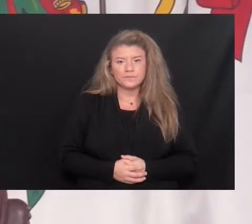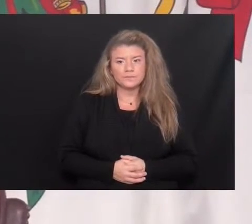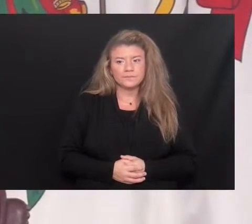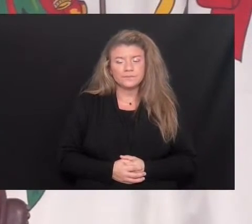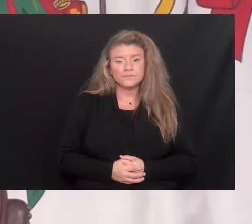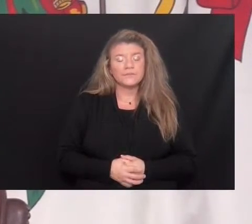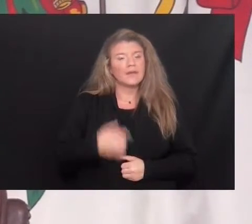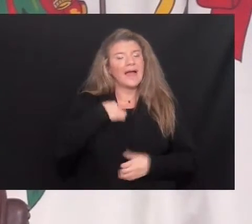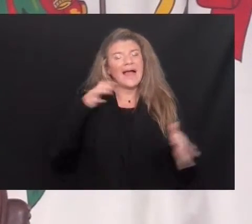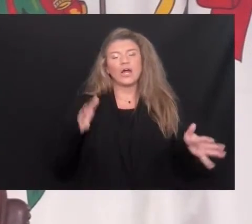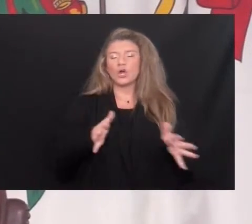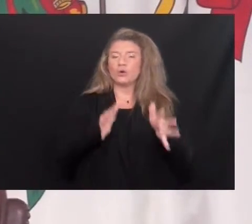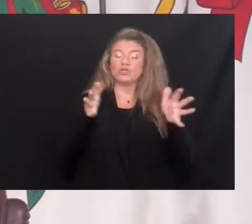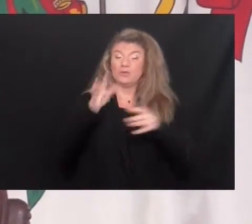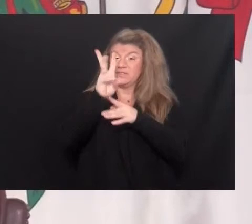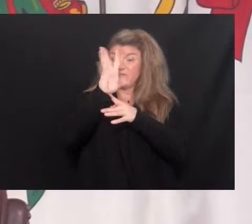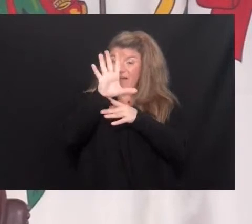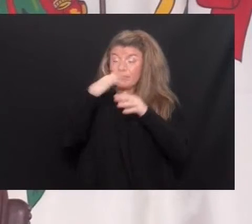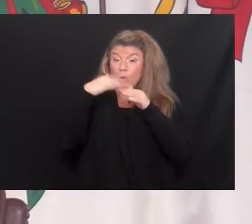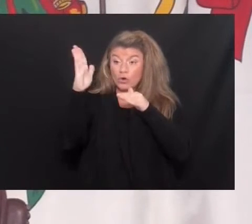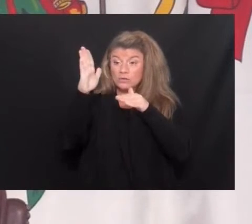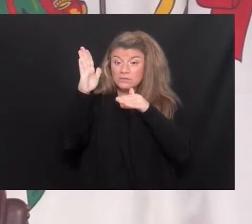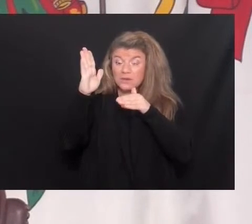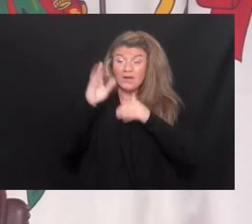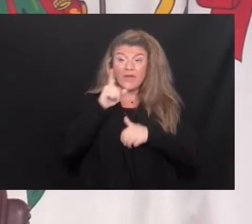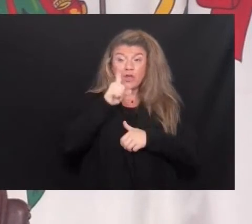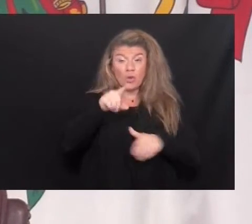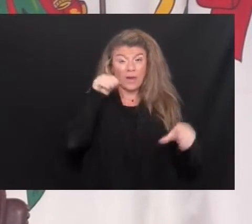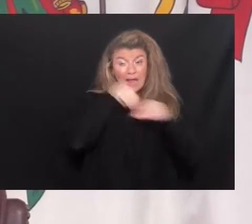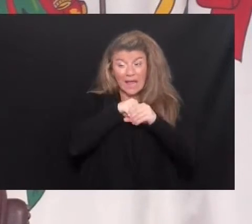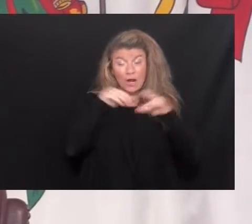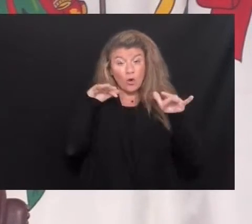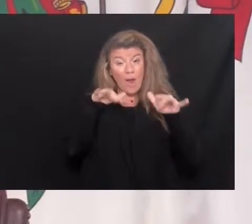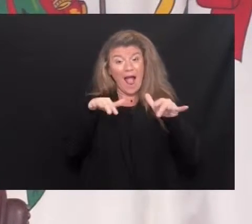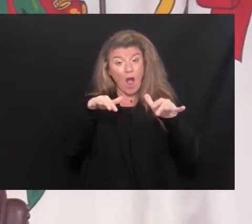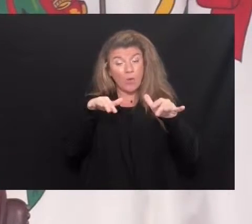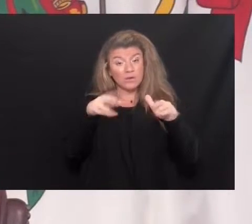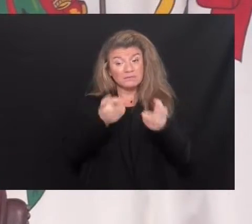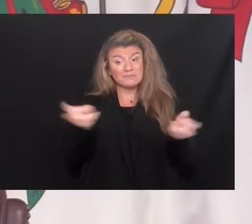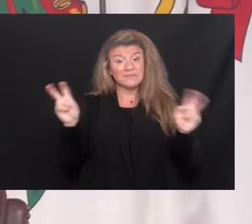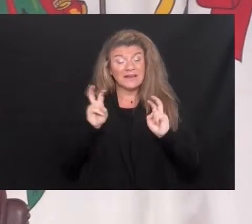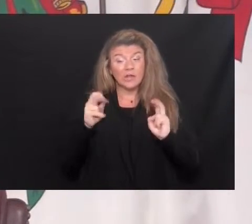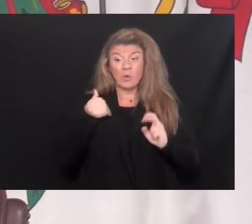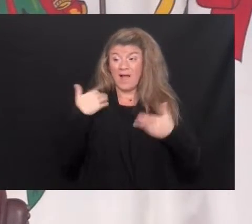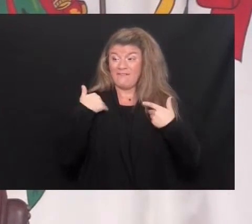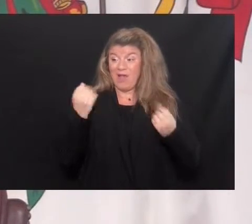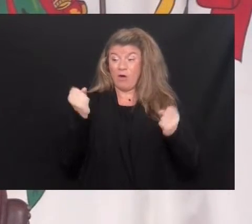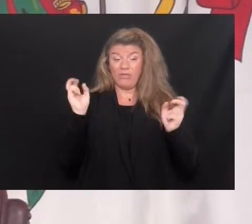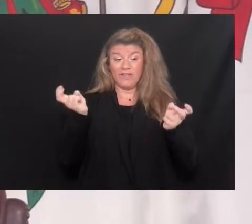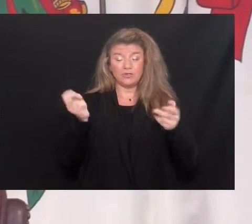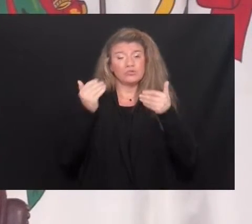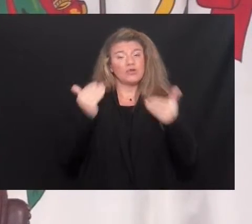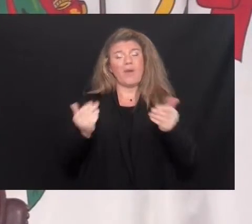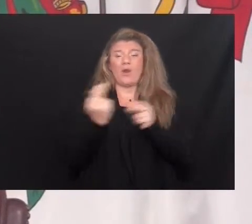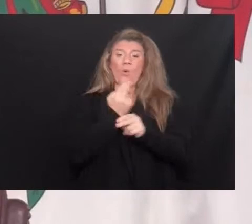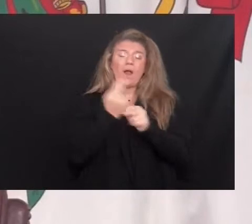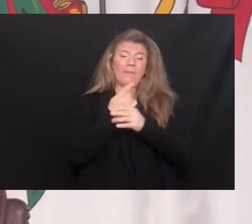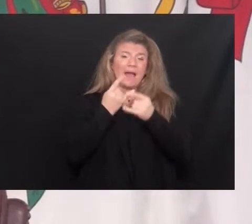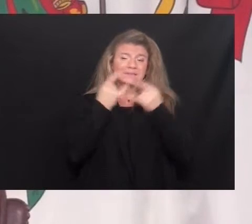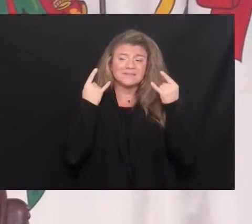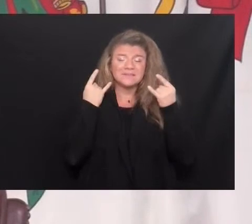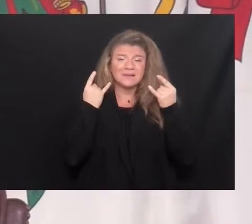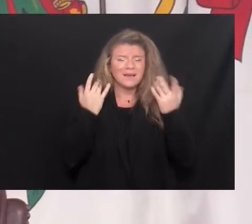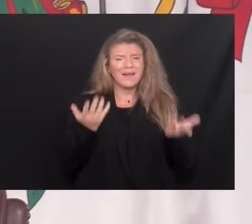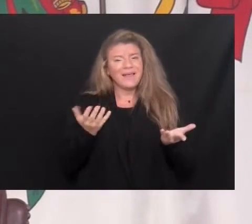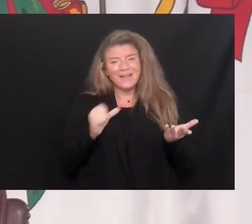I urge you, if you're 65 and older and you're in a crowd of people and you have any health issues, to wear your mask and everything. It's not